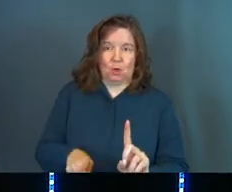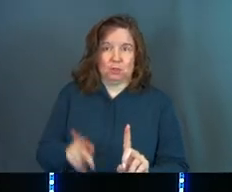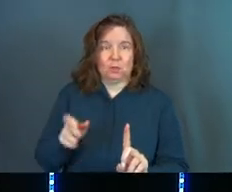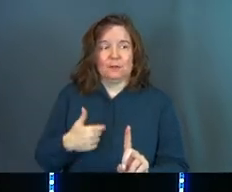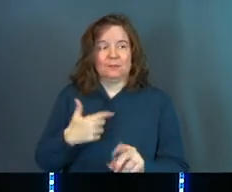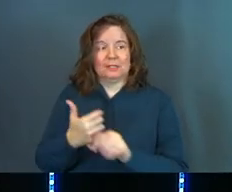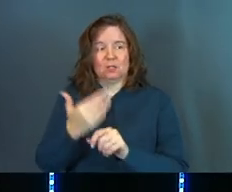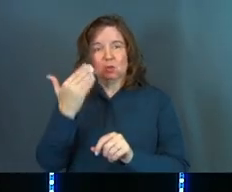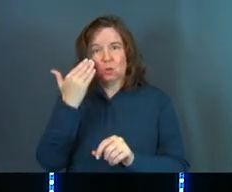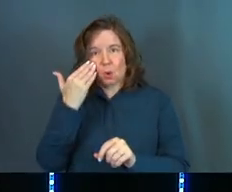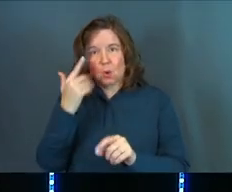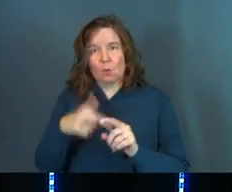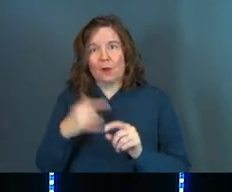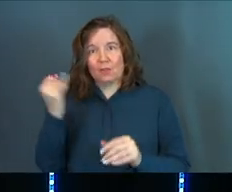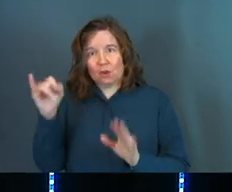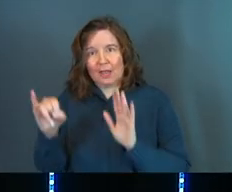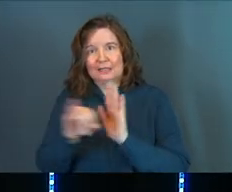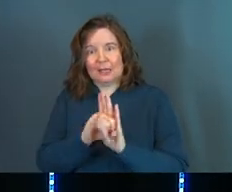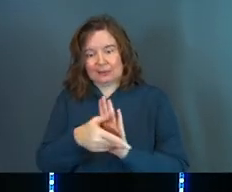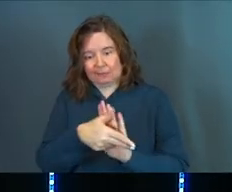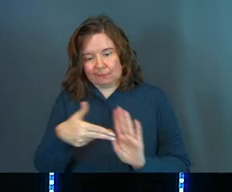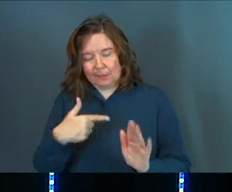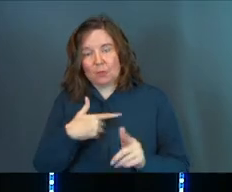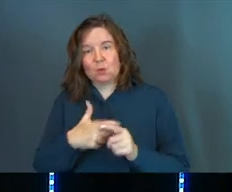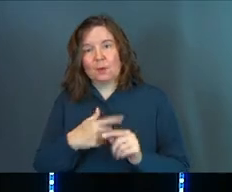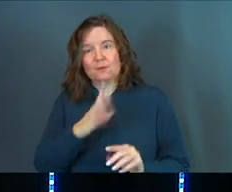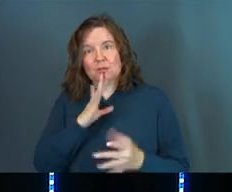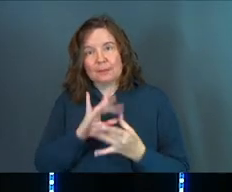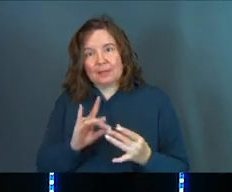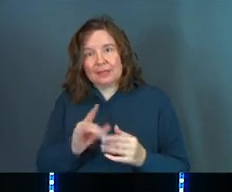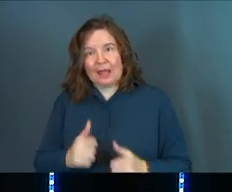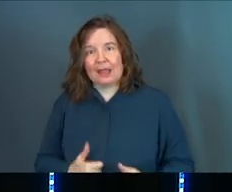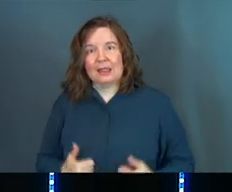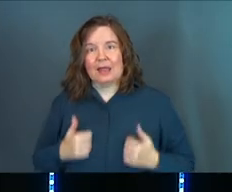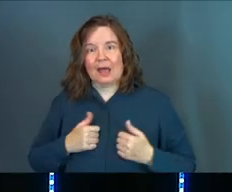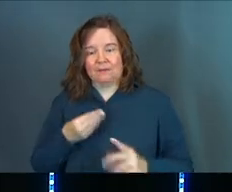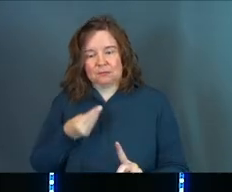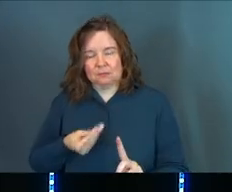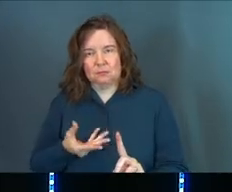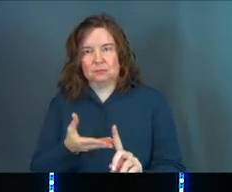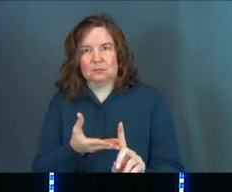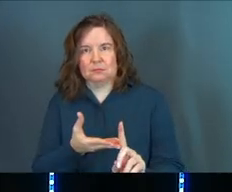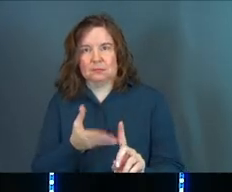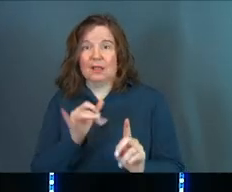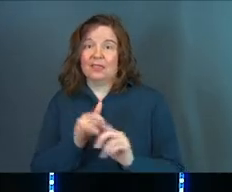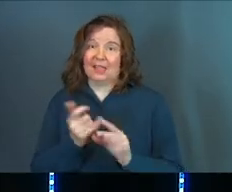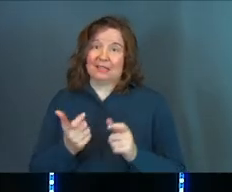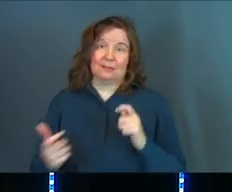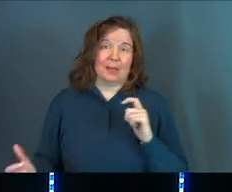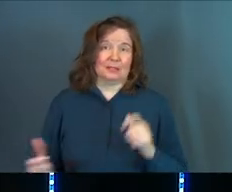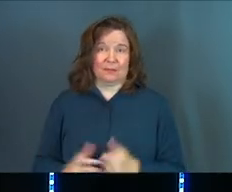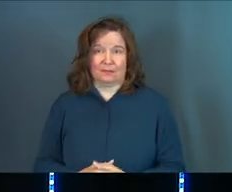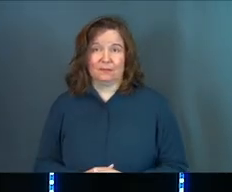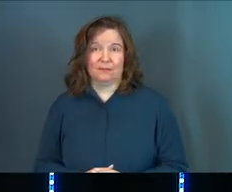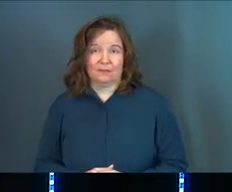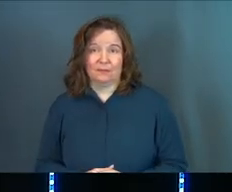and you got to get to know what their identity is, and then you got to speak that life over them, and that's massive.